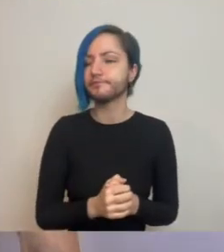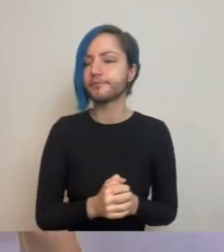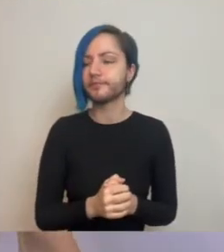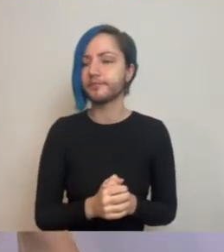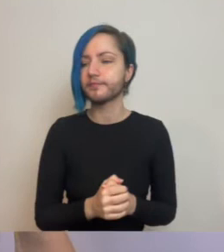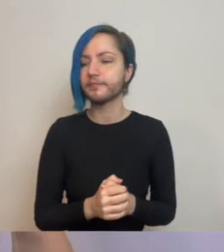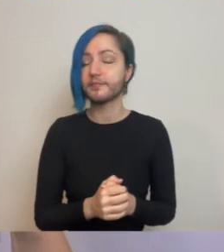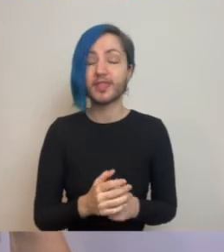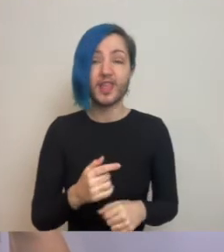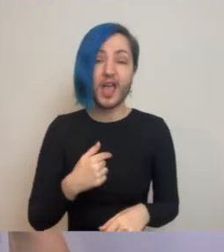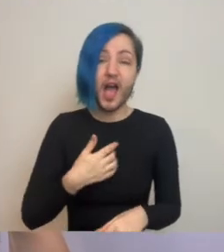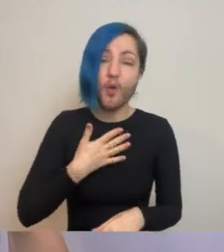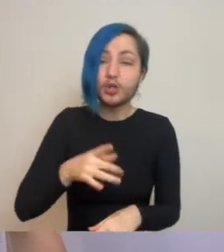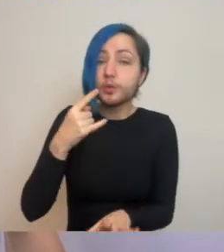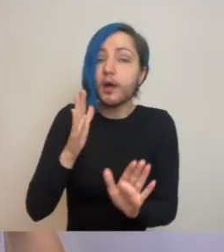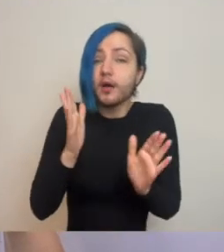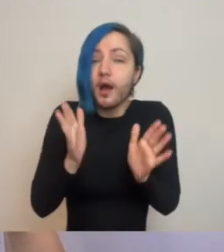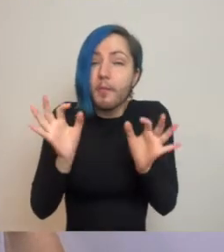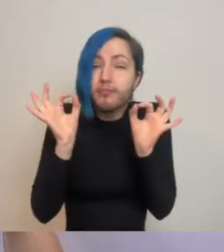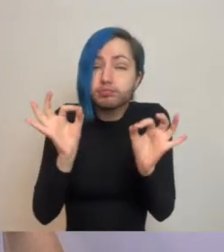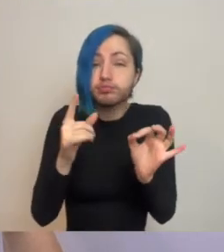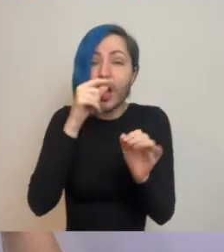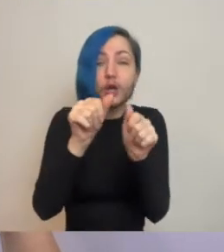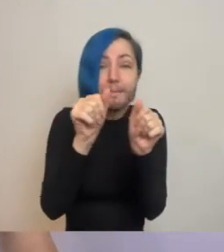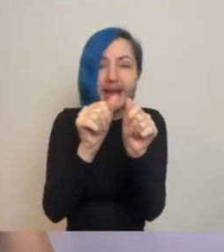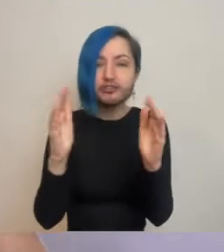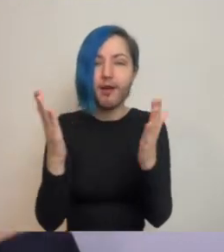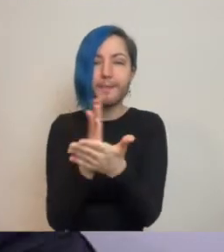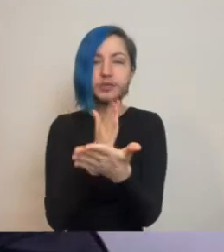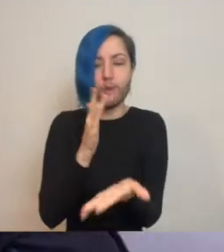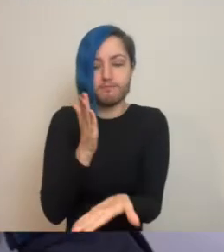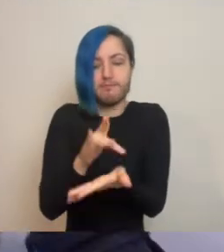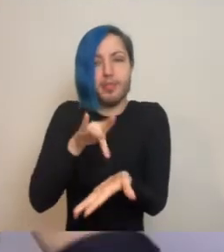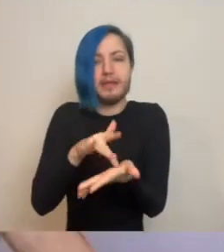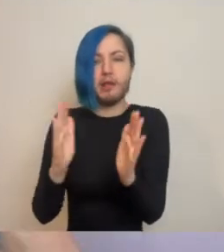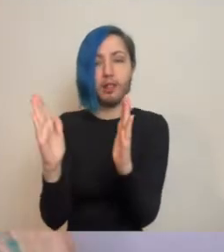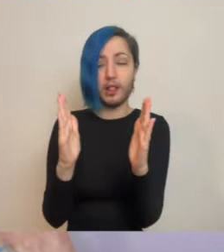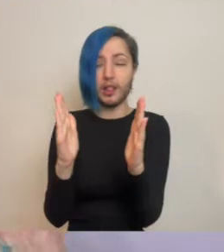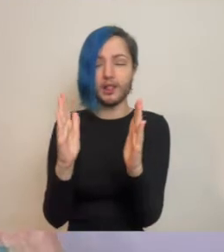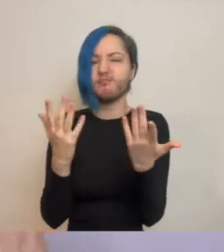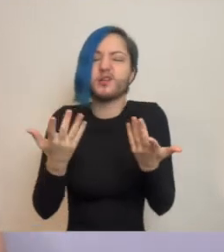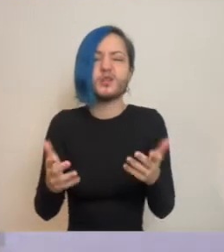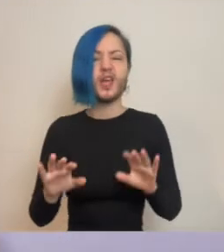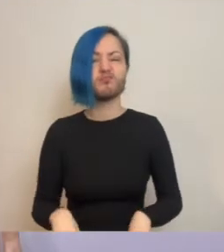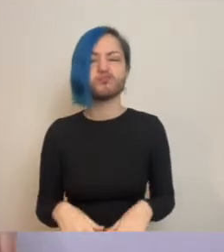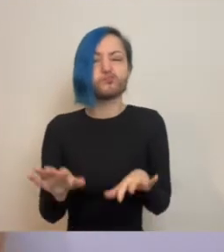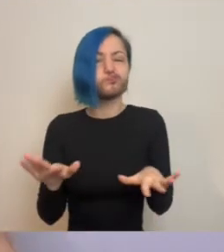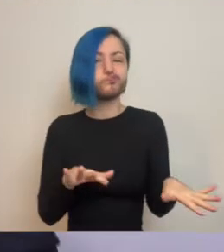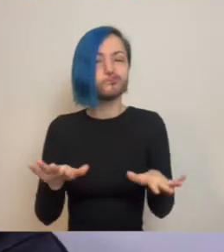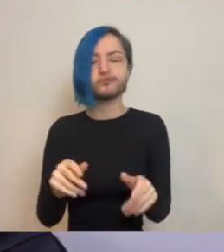If I was being really precious, I would measure this so it's in the middle, but actually today I'm just going to take it nice and